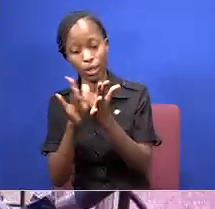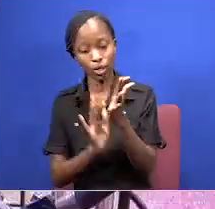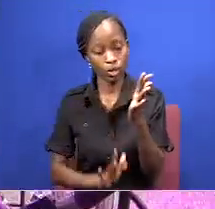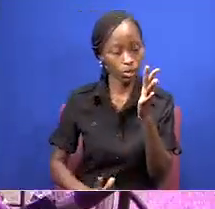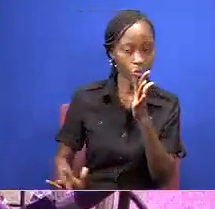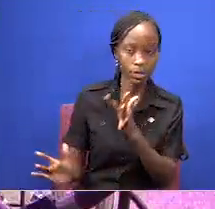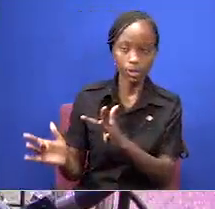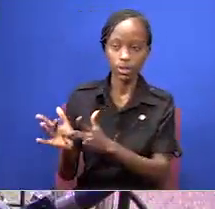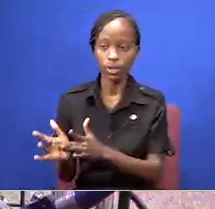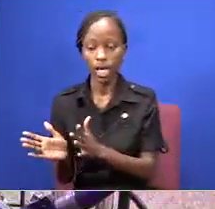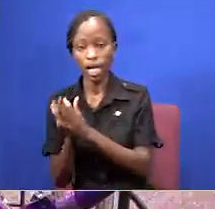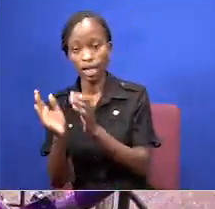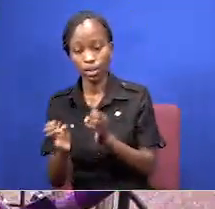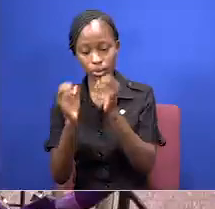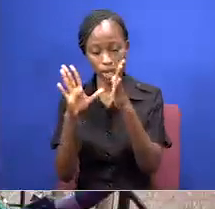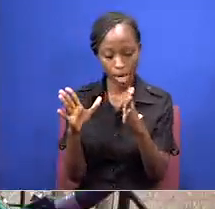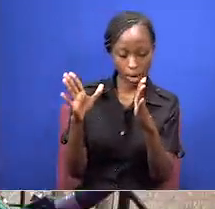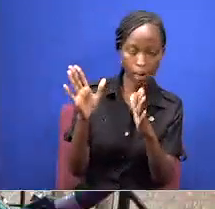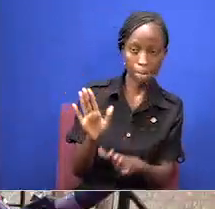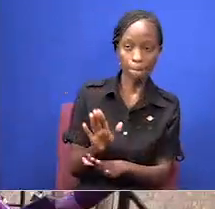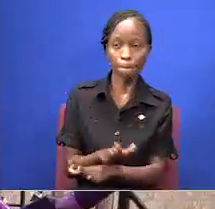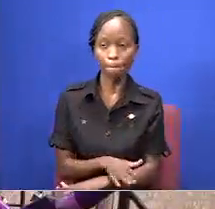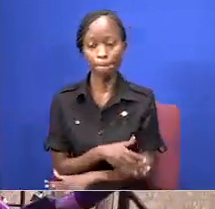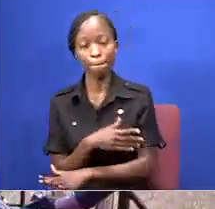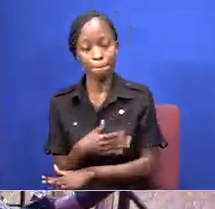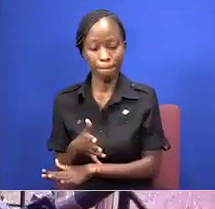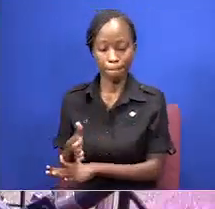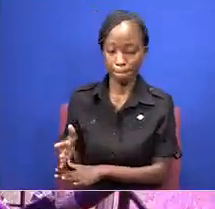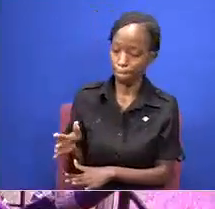ulipo. Hallelujah.